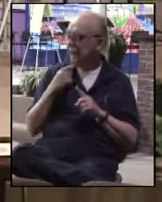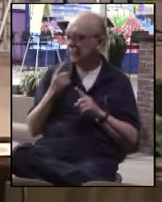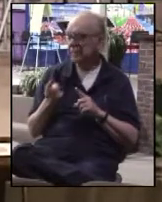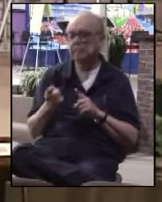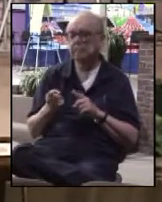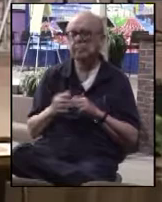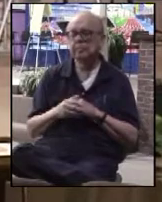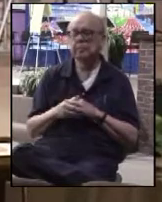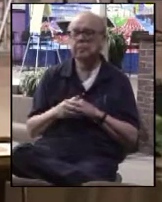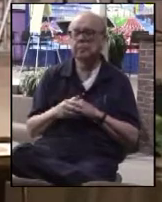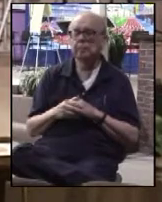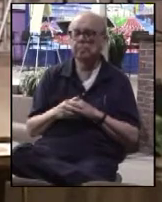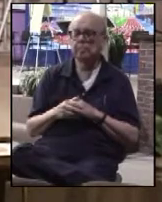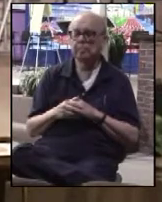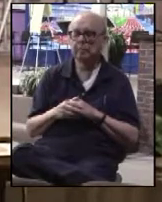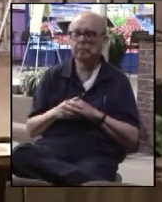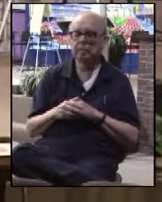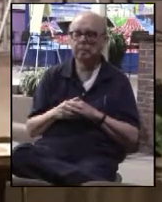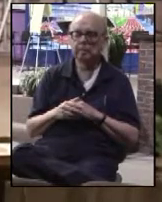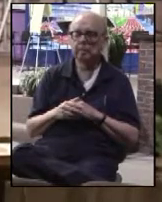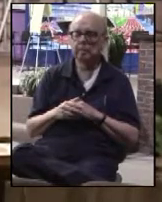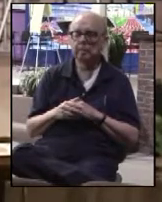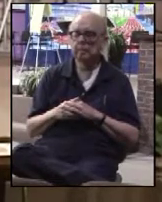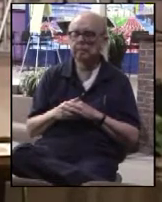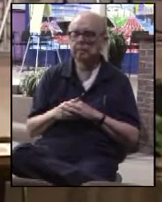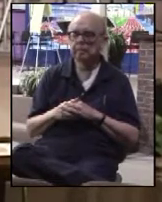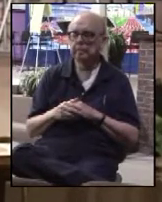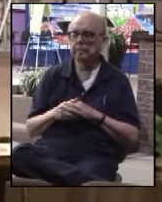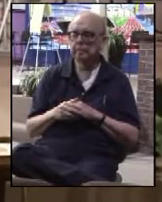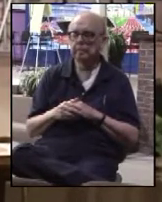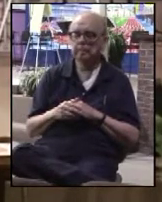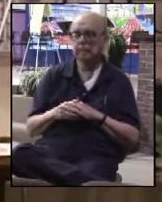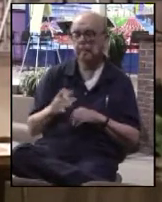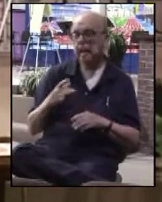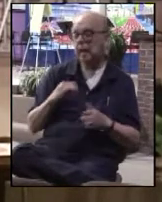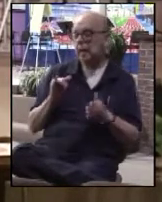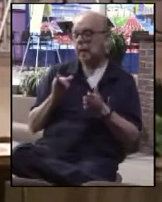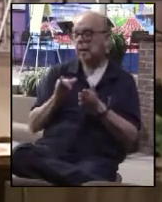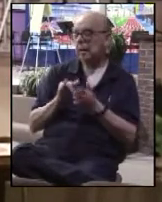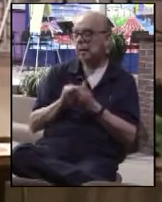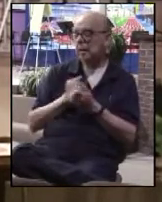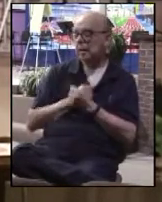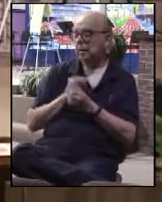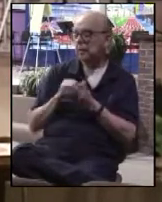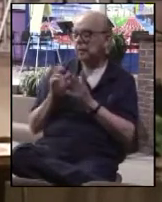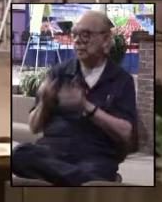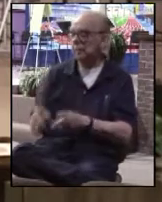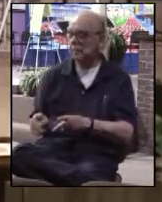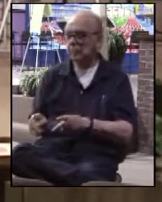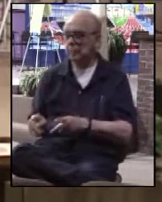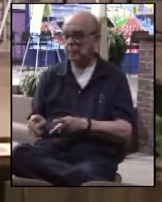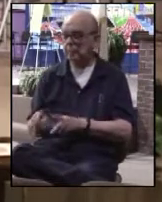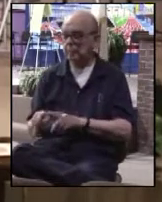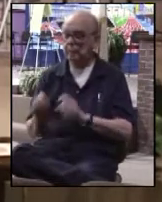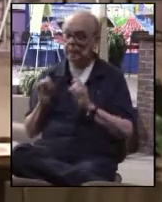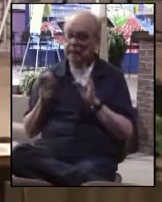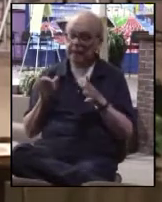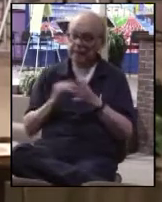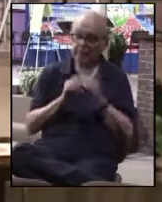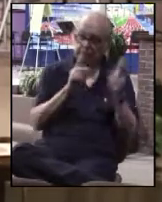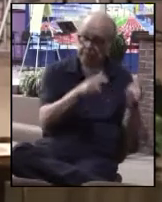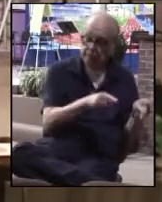I like that I love this person over here but I don't love that person